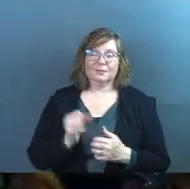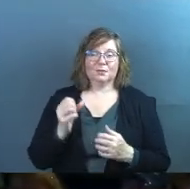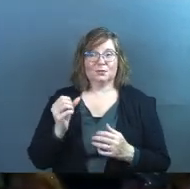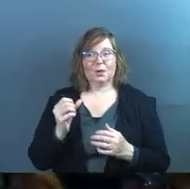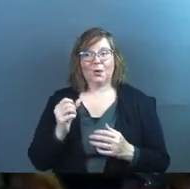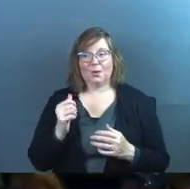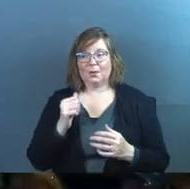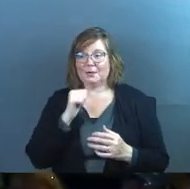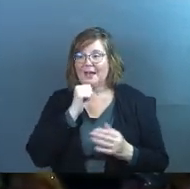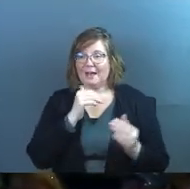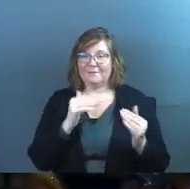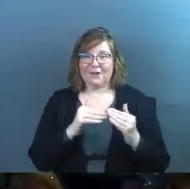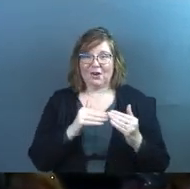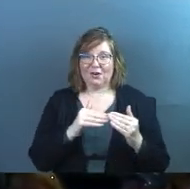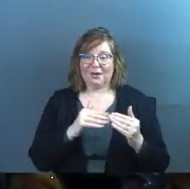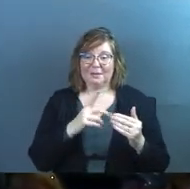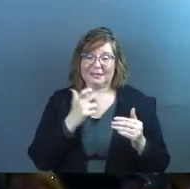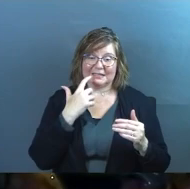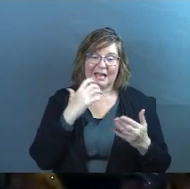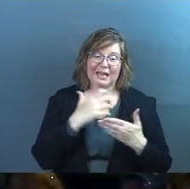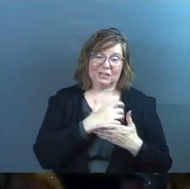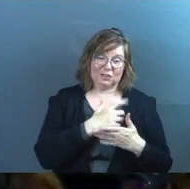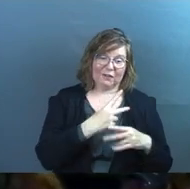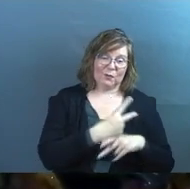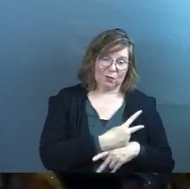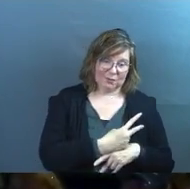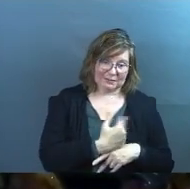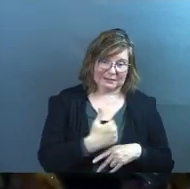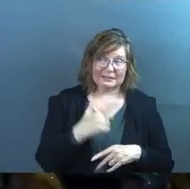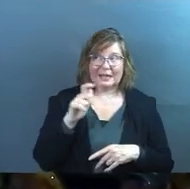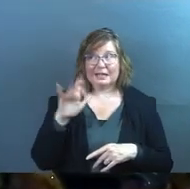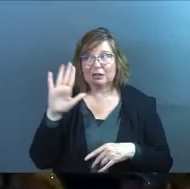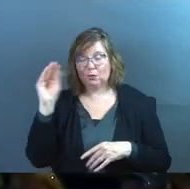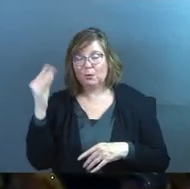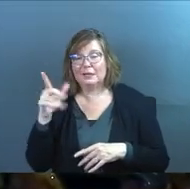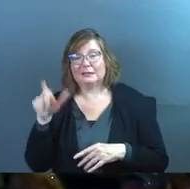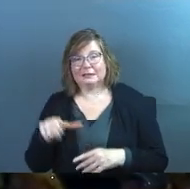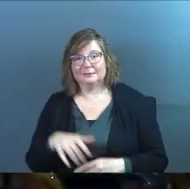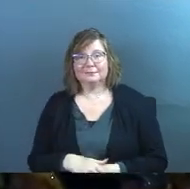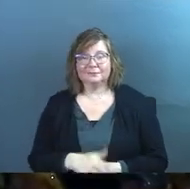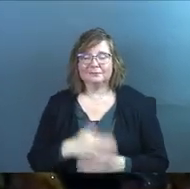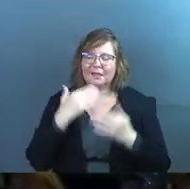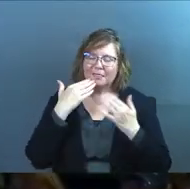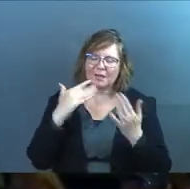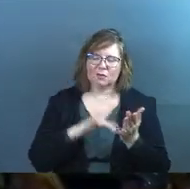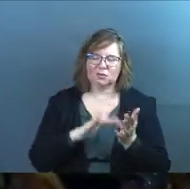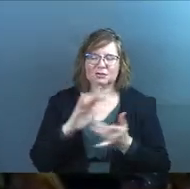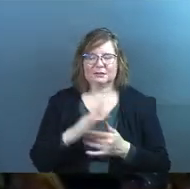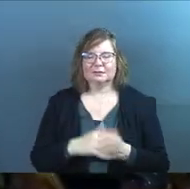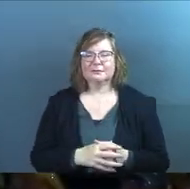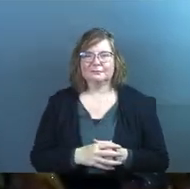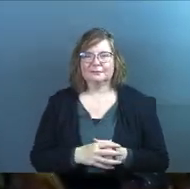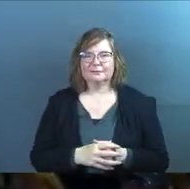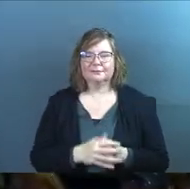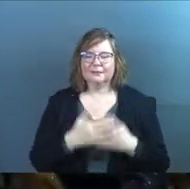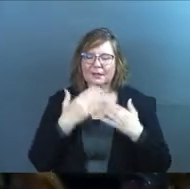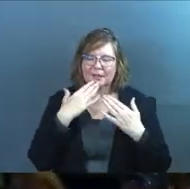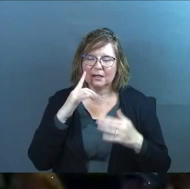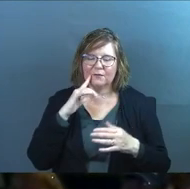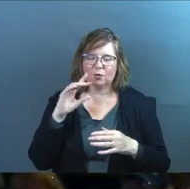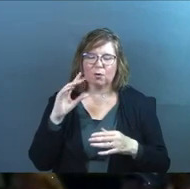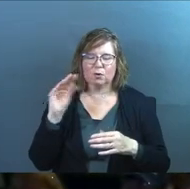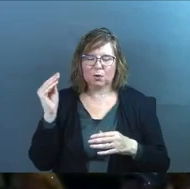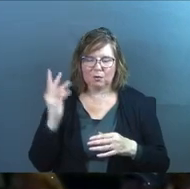so unfair. Because, man, I need that. Thank you, Jesus. Thank you